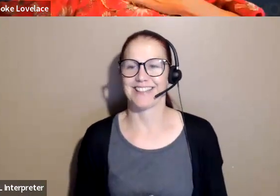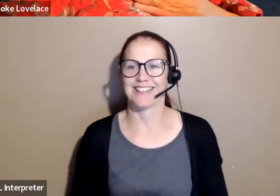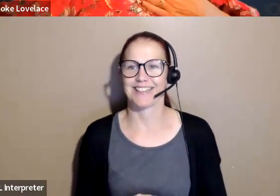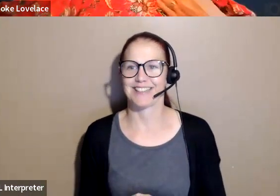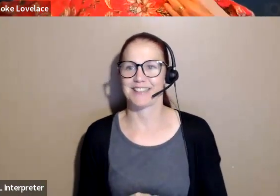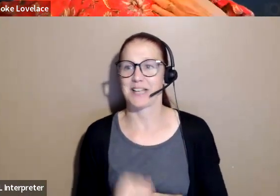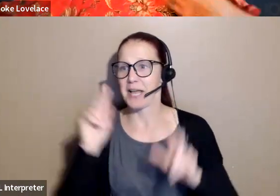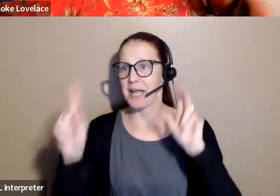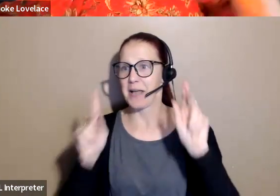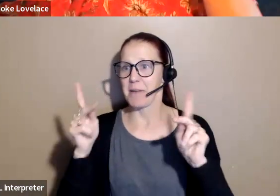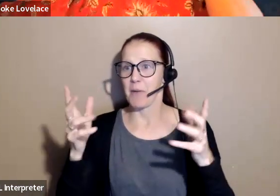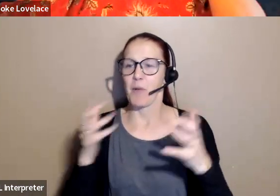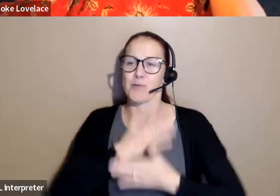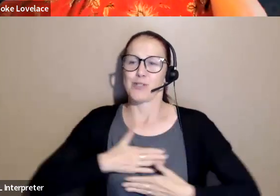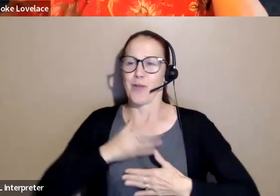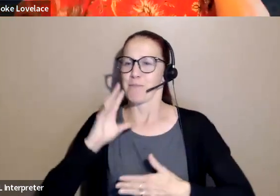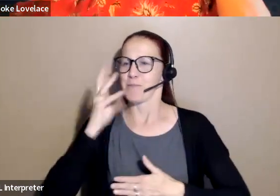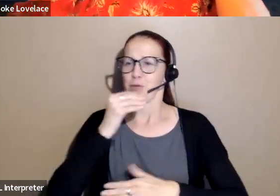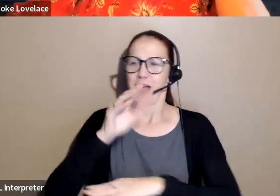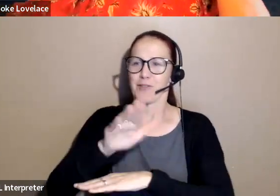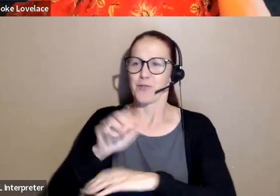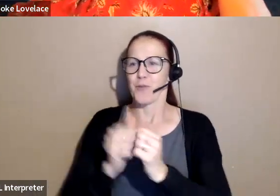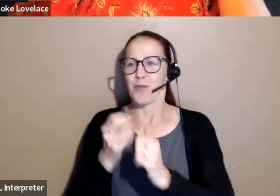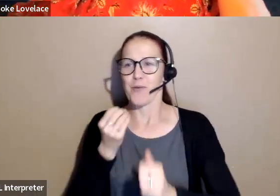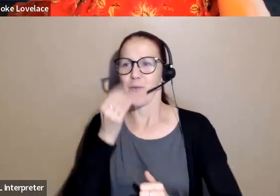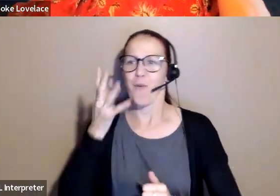Maybe people are wanting to enjoy the beautiful afternoon with the warm weather.